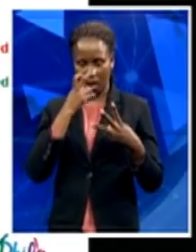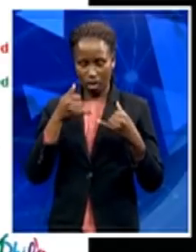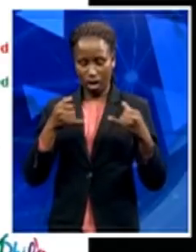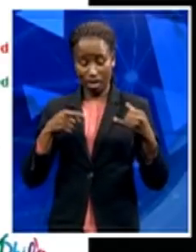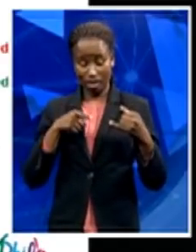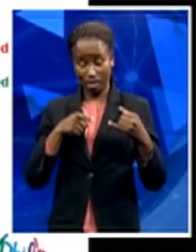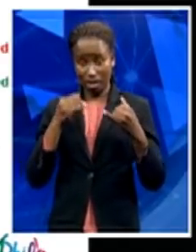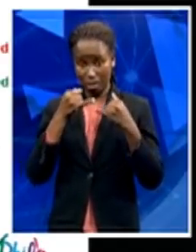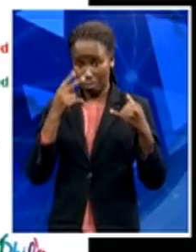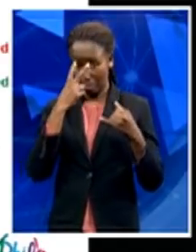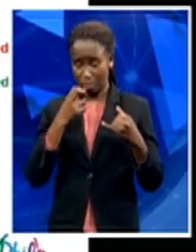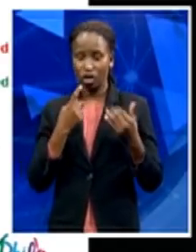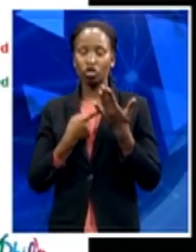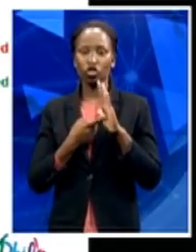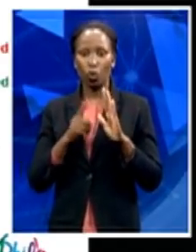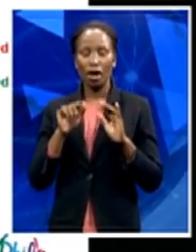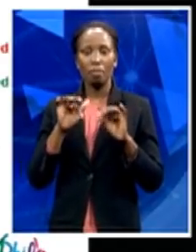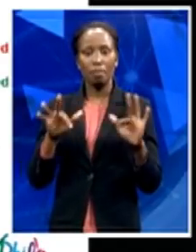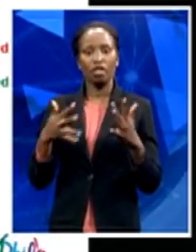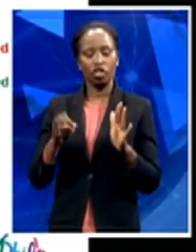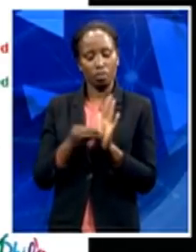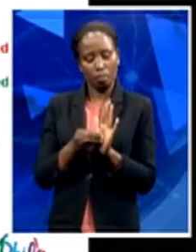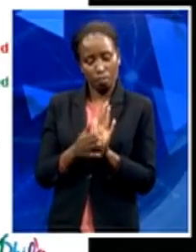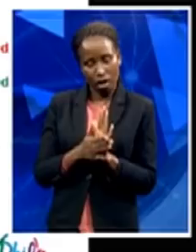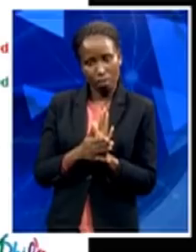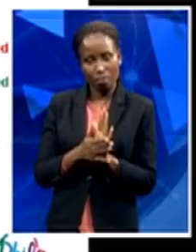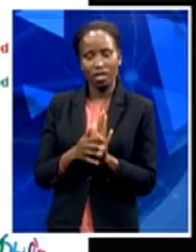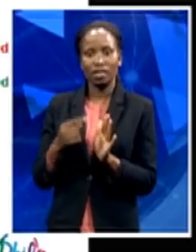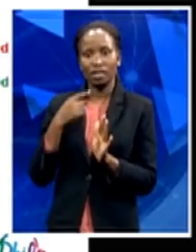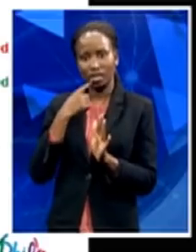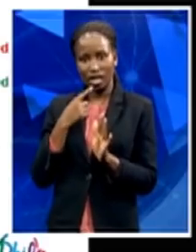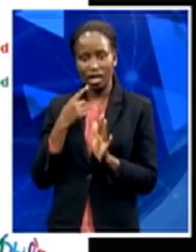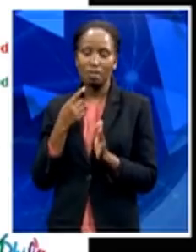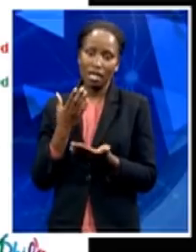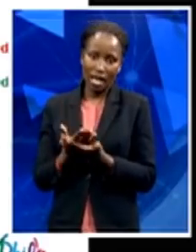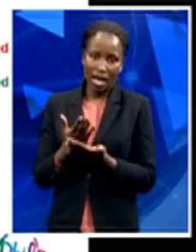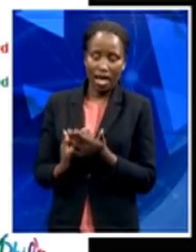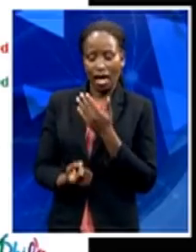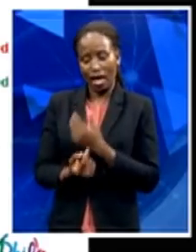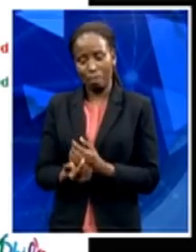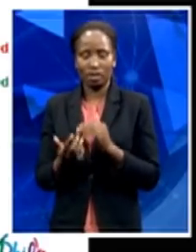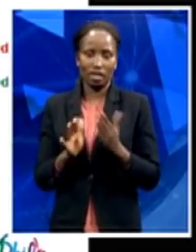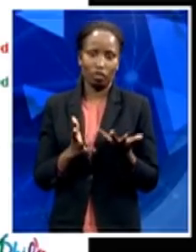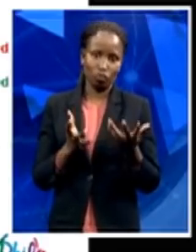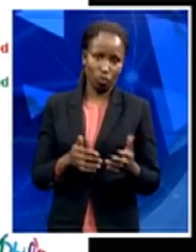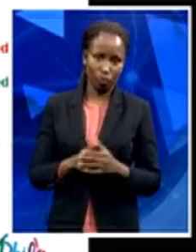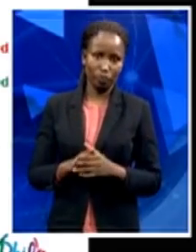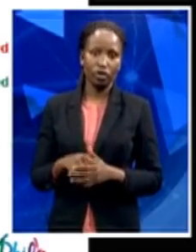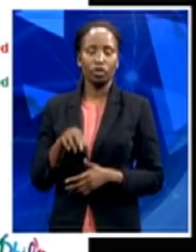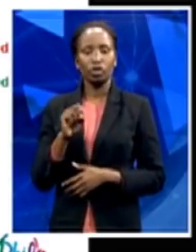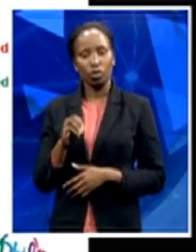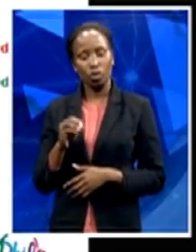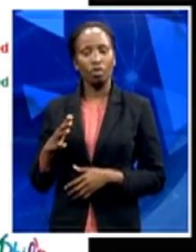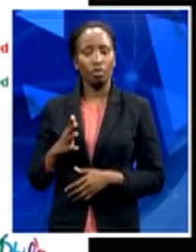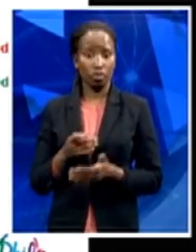recorded as the cases that have died of COVID. So we just want to demonstrate this, and so that when